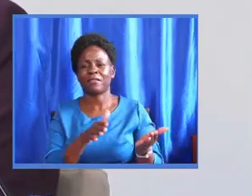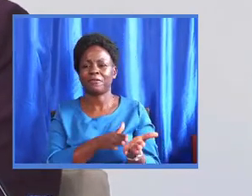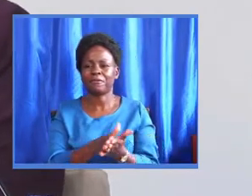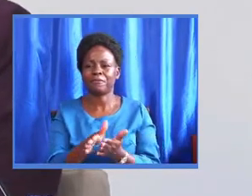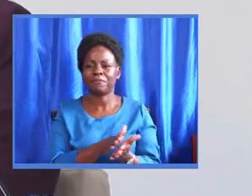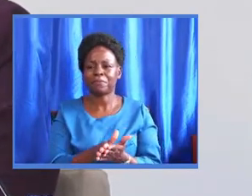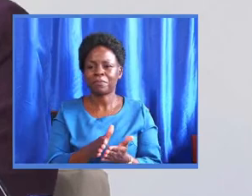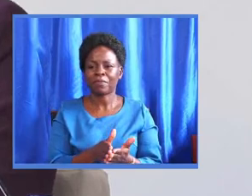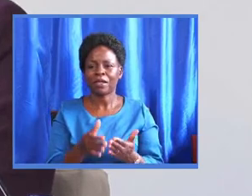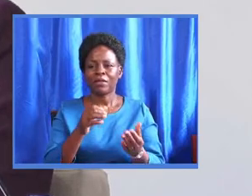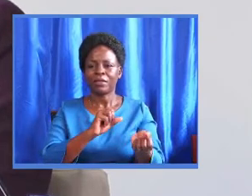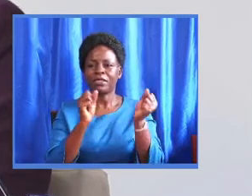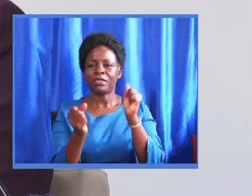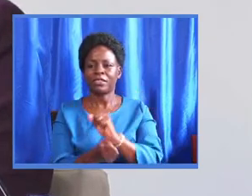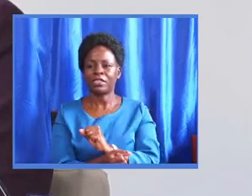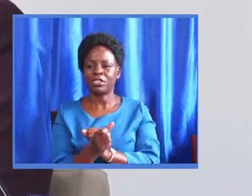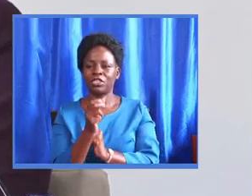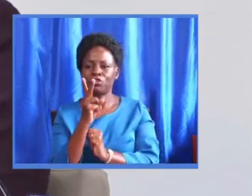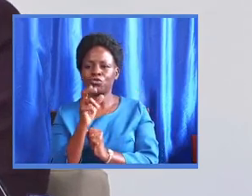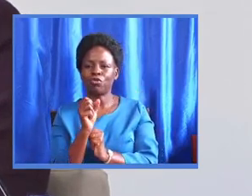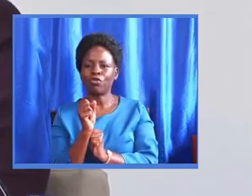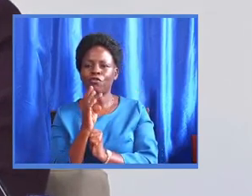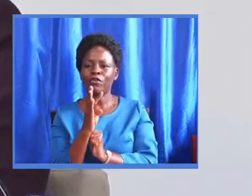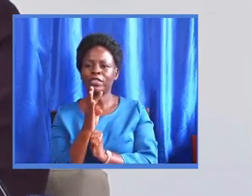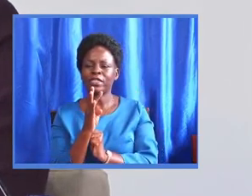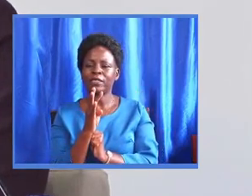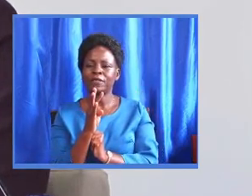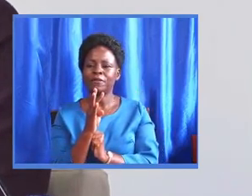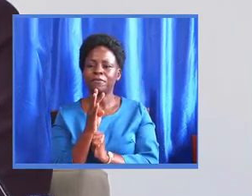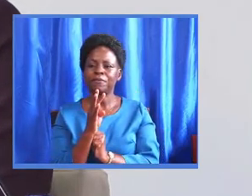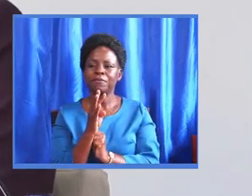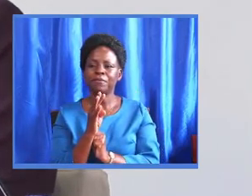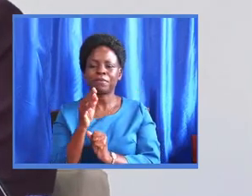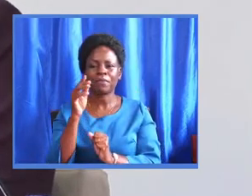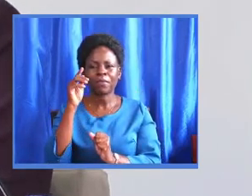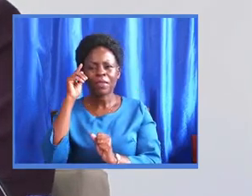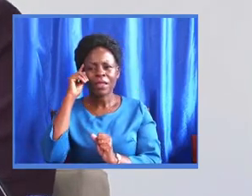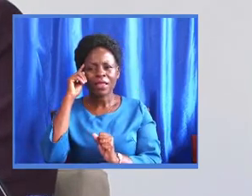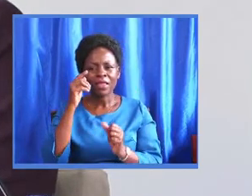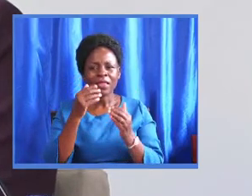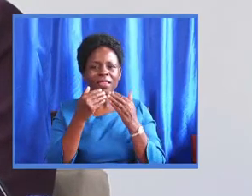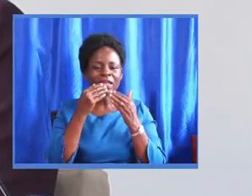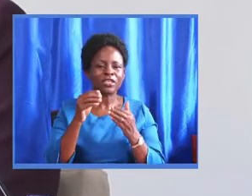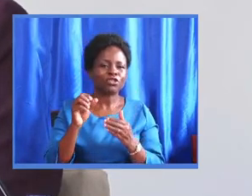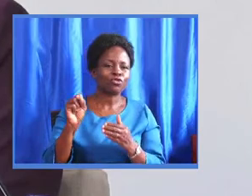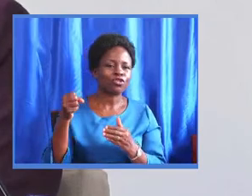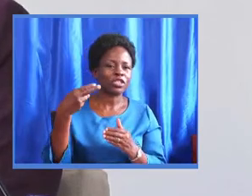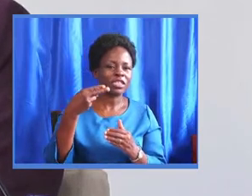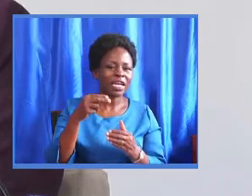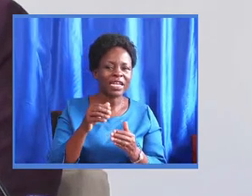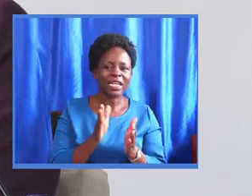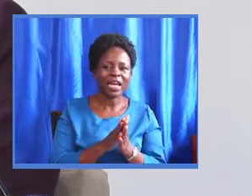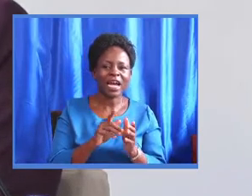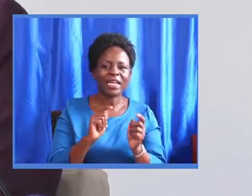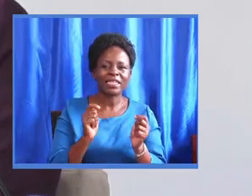Now, this changed in 2014. 2014, I think, thanks to Shelly and the team,